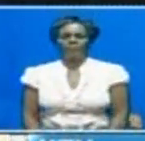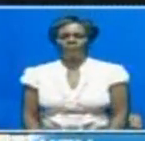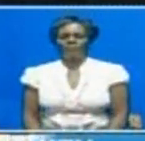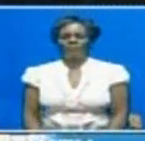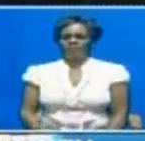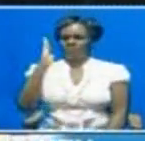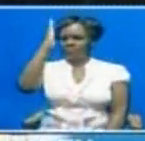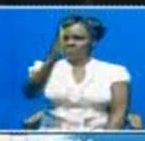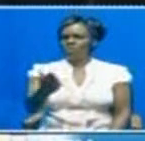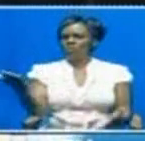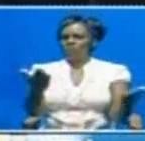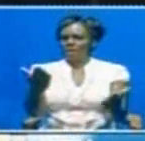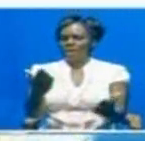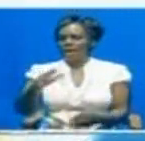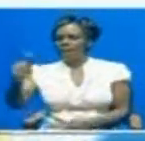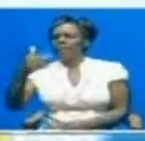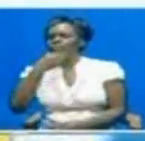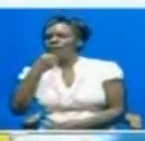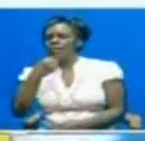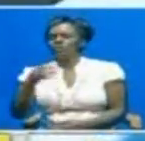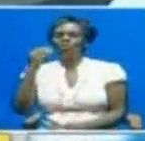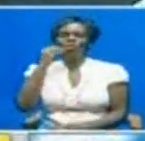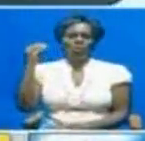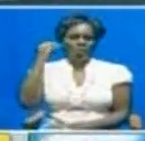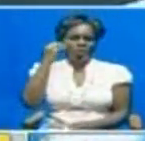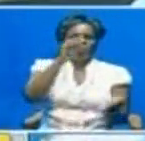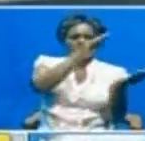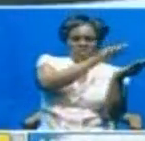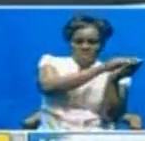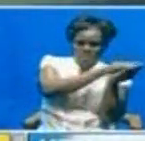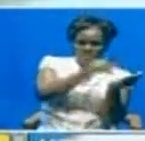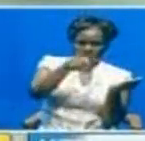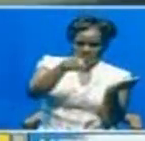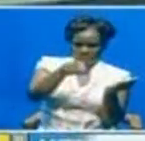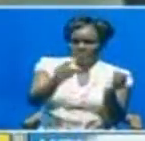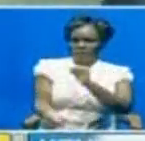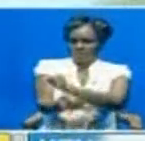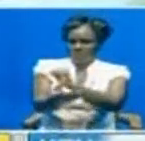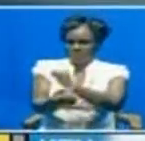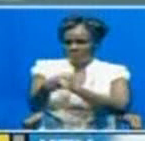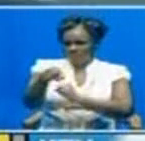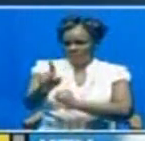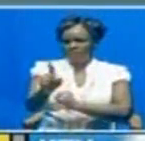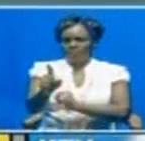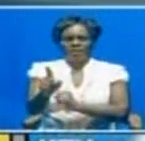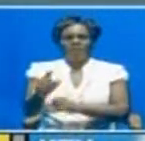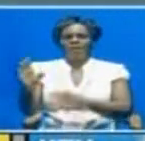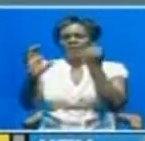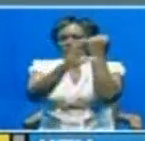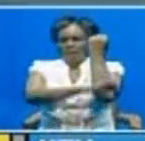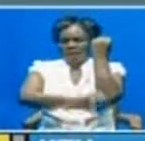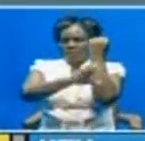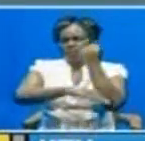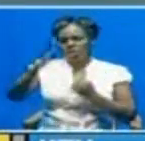We are headed to Willy Kathurima's ranch, as he keeps us informed about what makes Botswana tick. This country is really